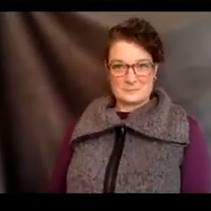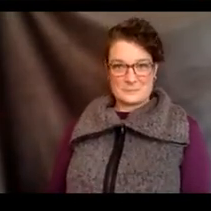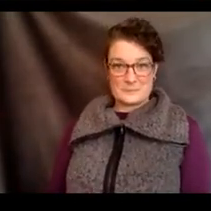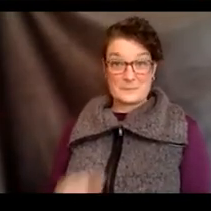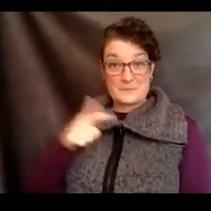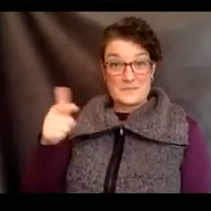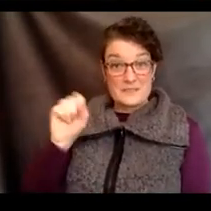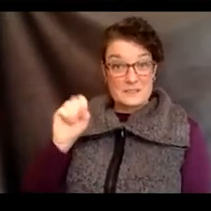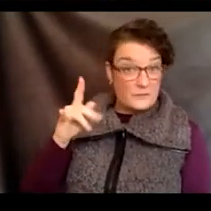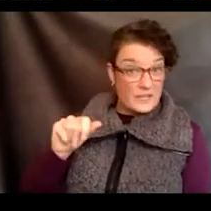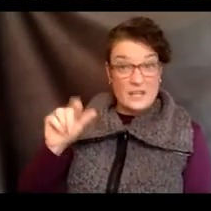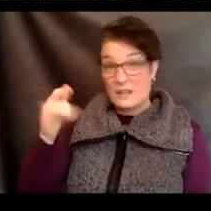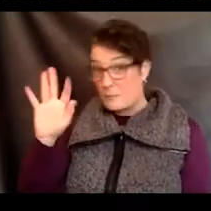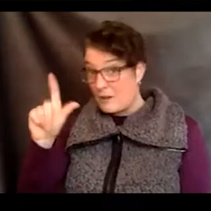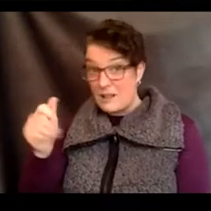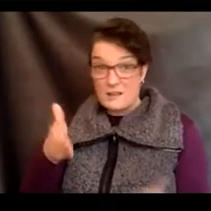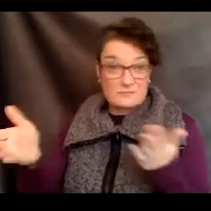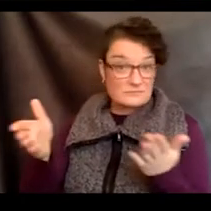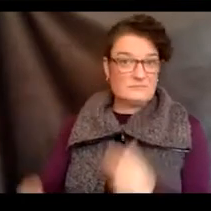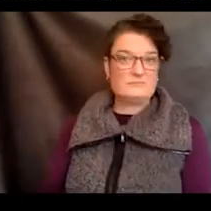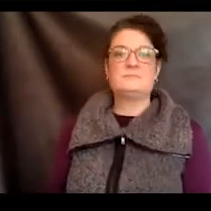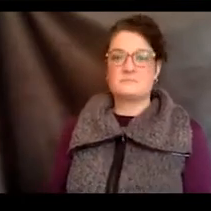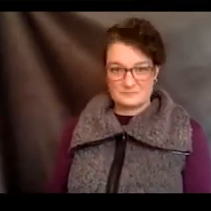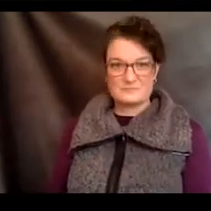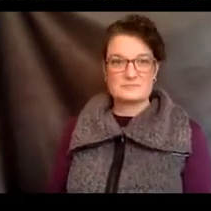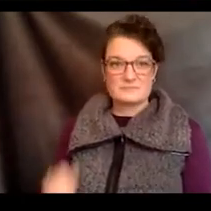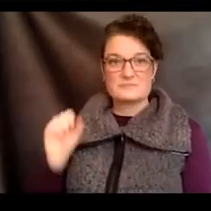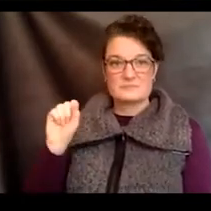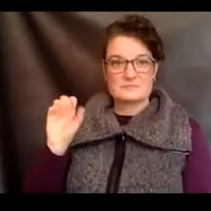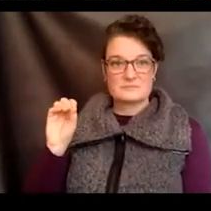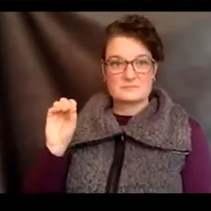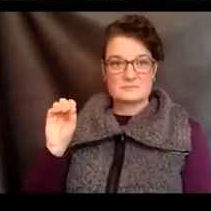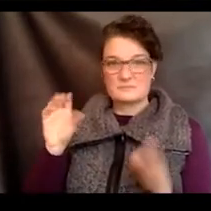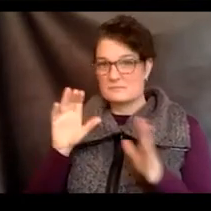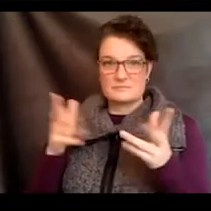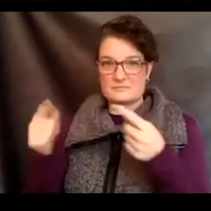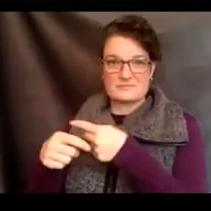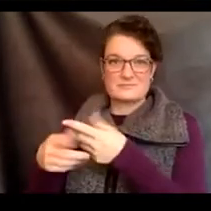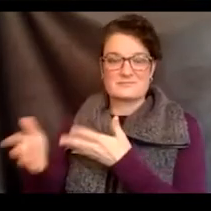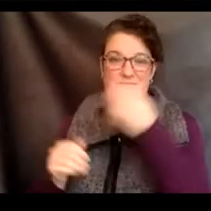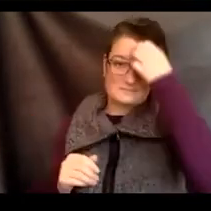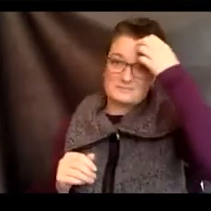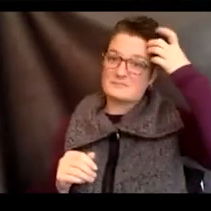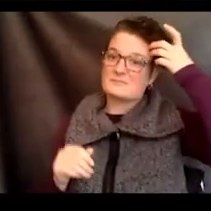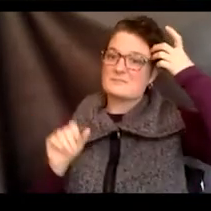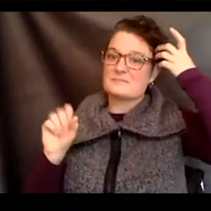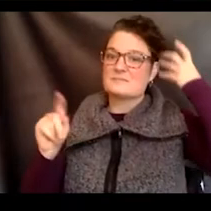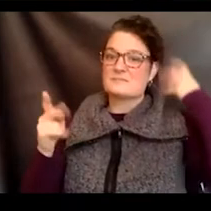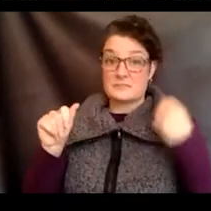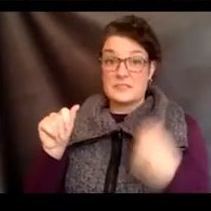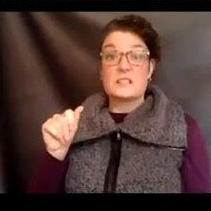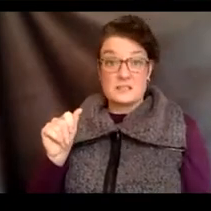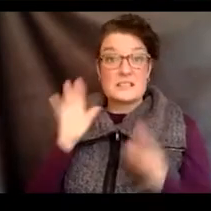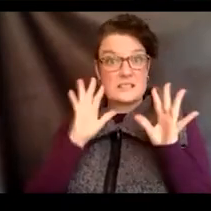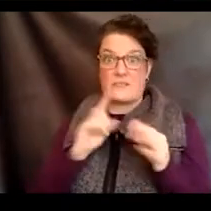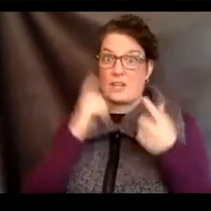Sophia or Gabriela, do you want to add to that? Yeah, I can hop in. Definitely. You can go ahead. Thanks, Gabriela. definitely really